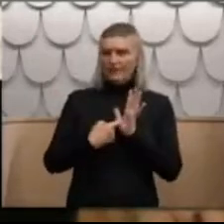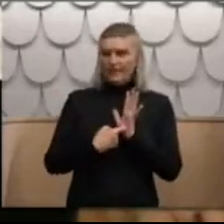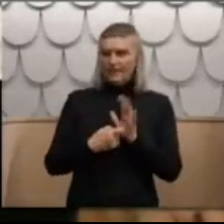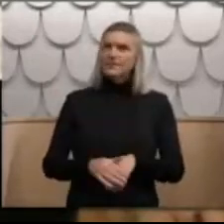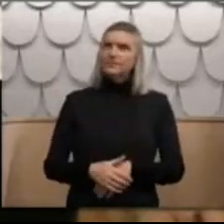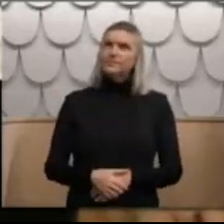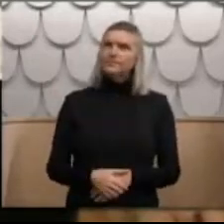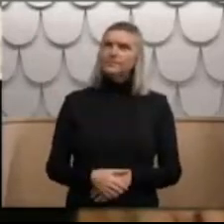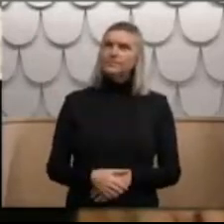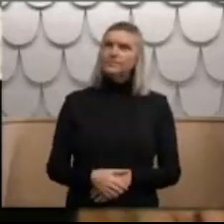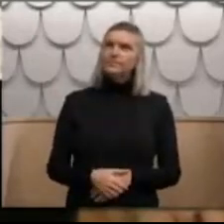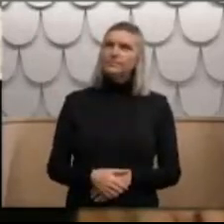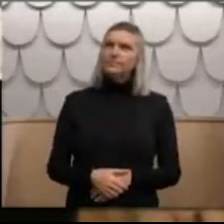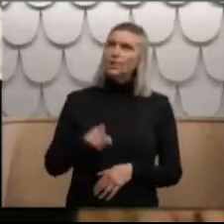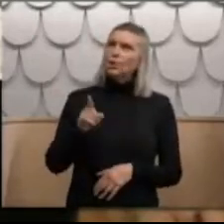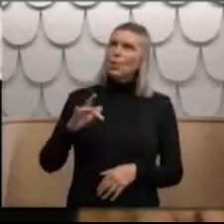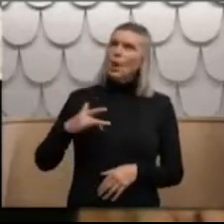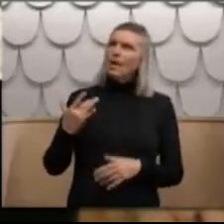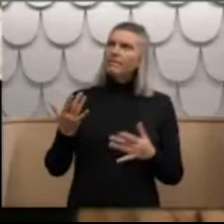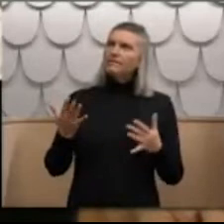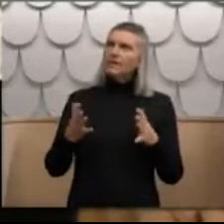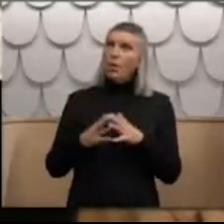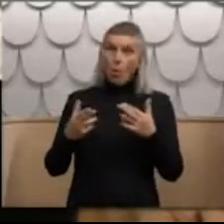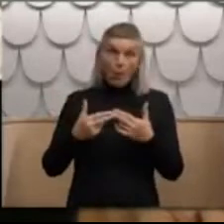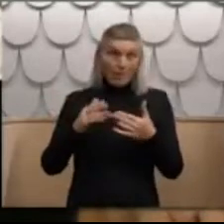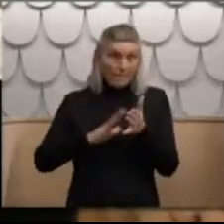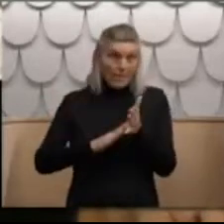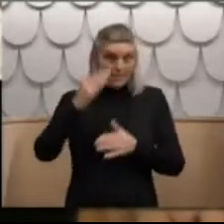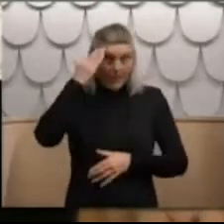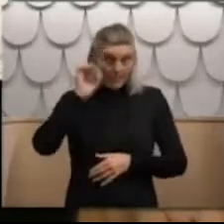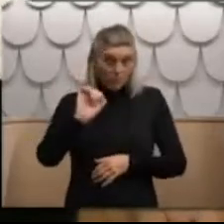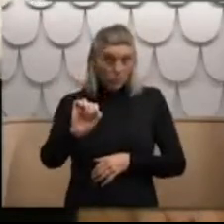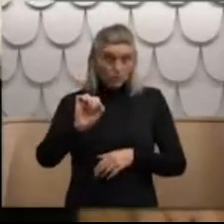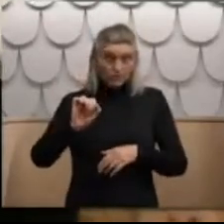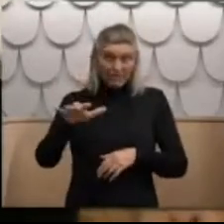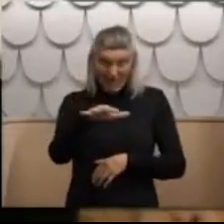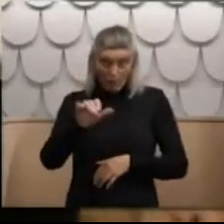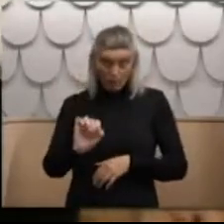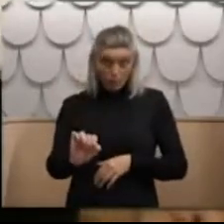Raitihi, you were living with your mother and your whānau?